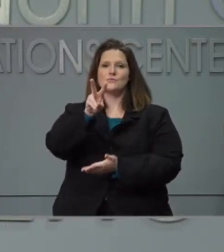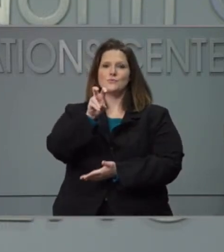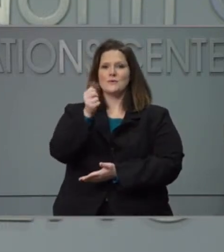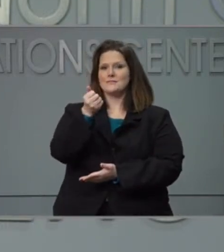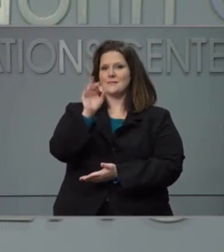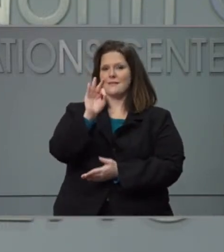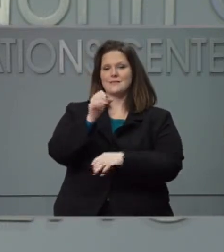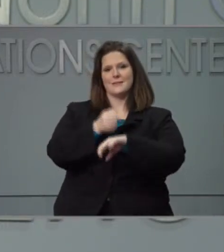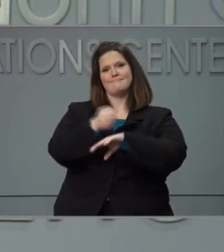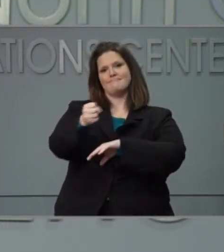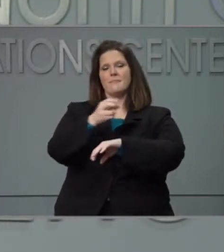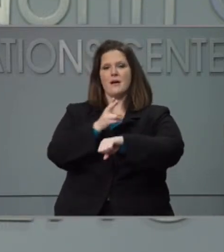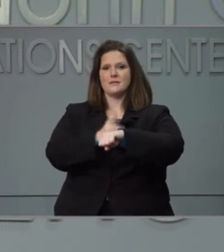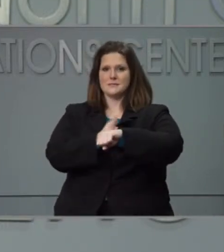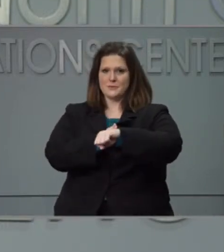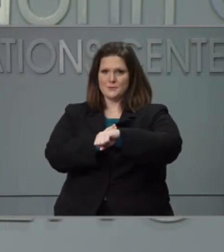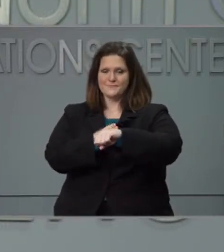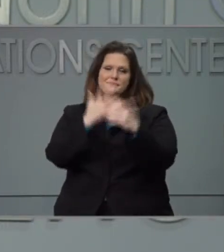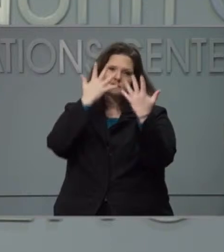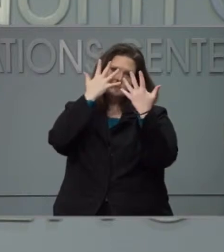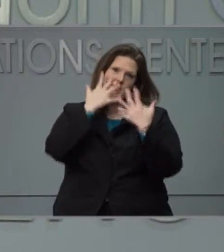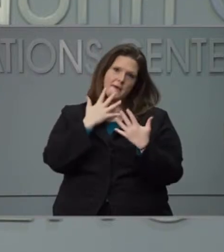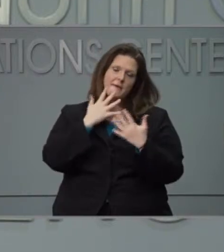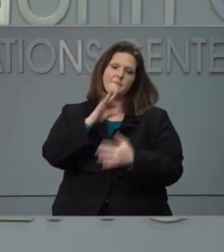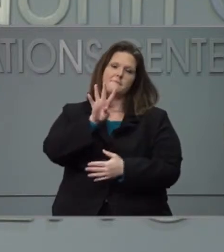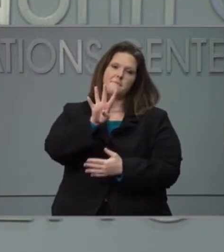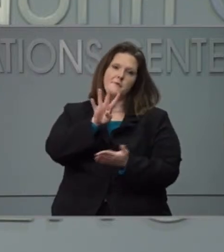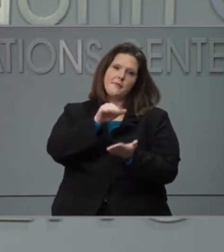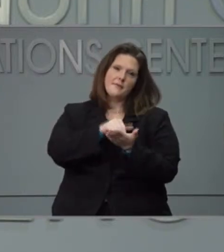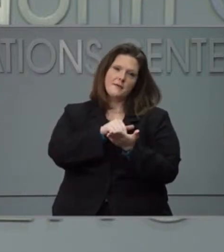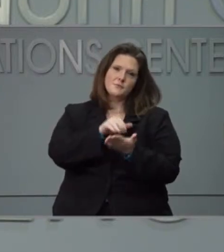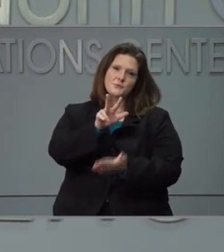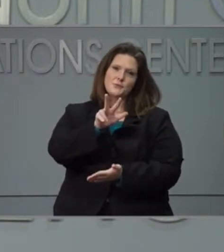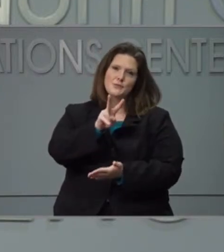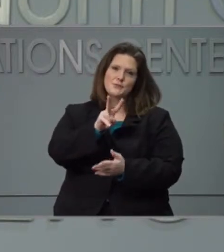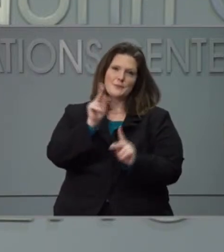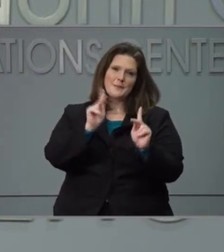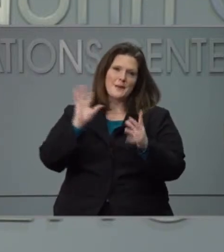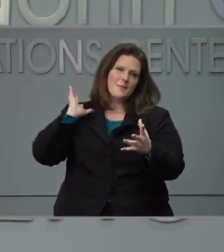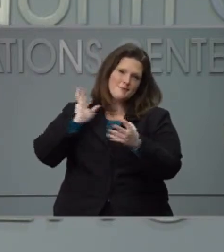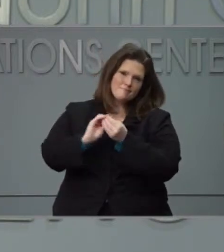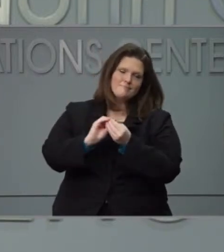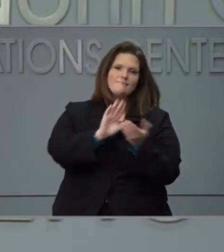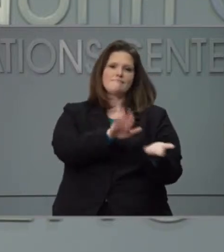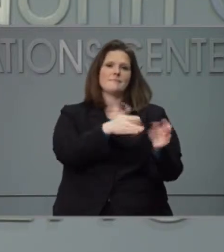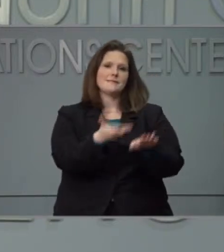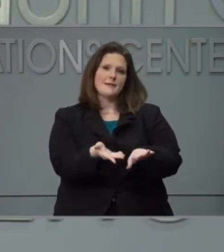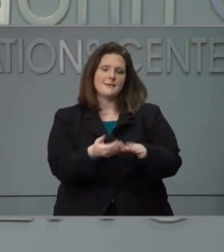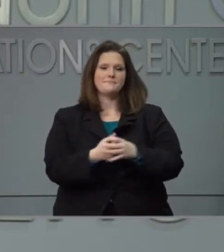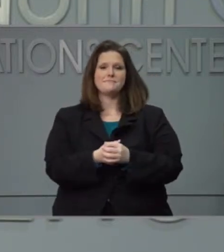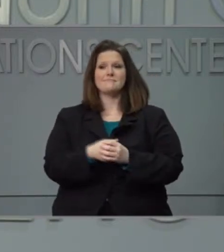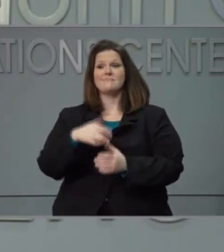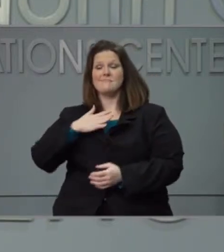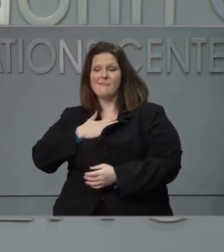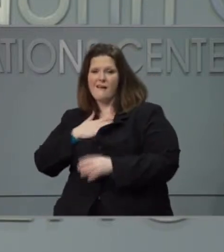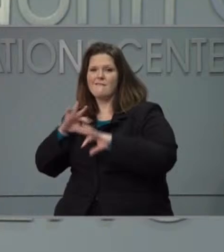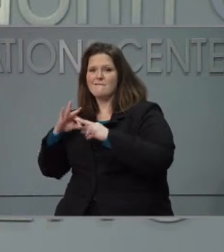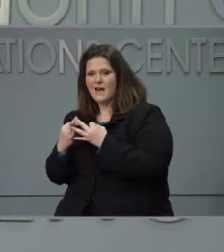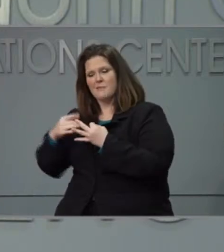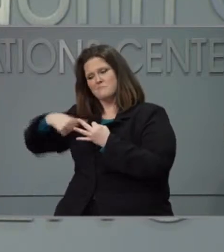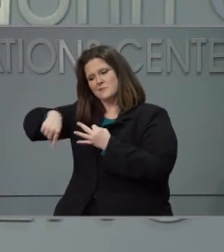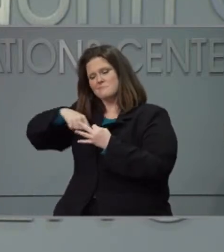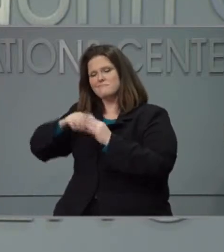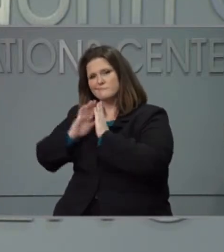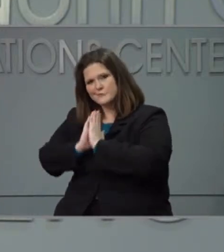1,219 people in the hospital, and sadly, 4,032 people who have died. My family and I continue to pray